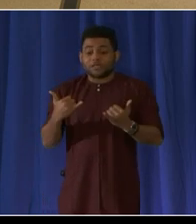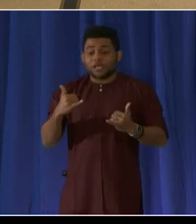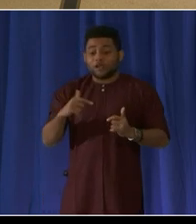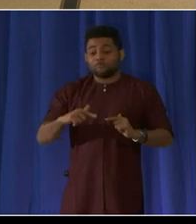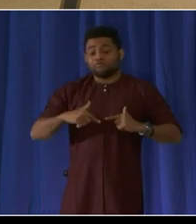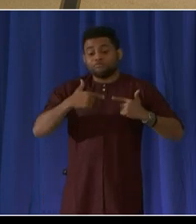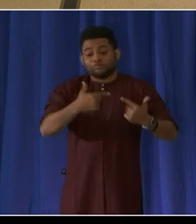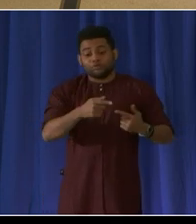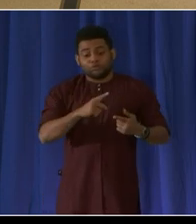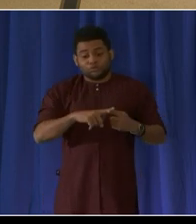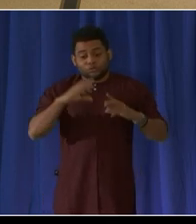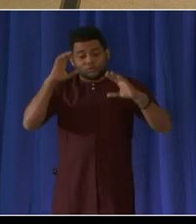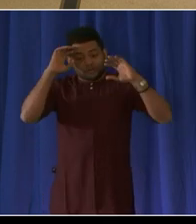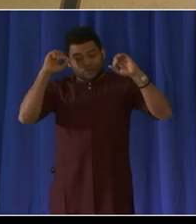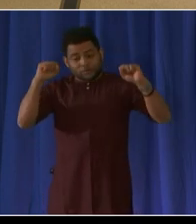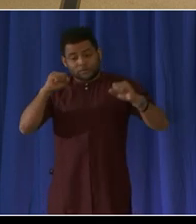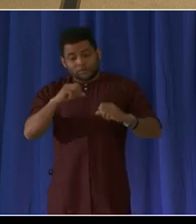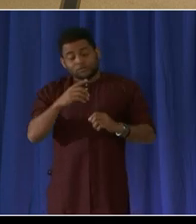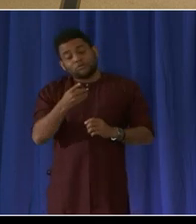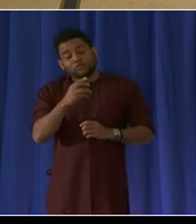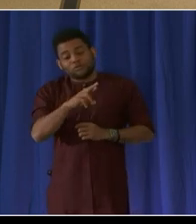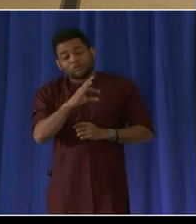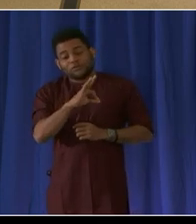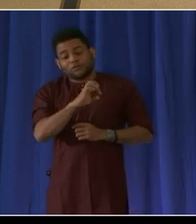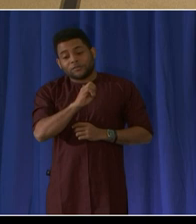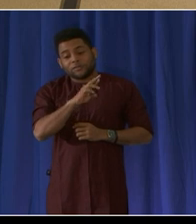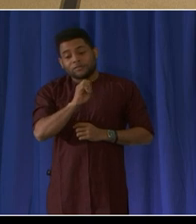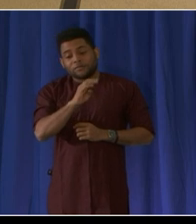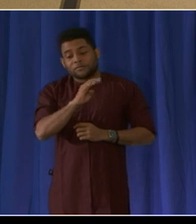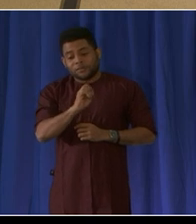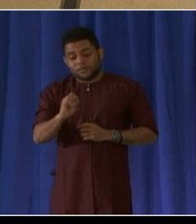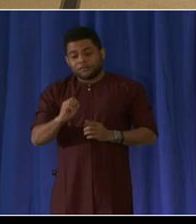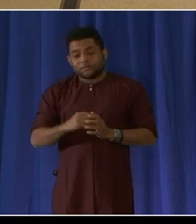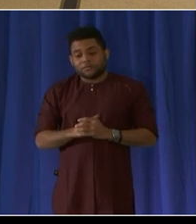I would like to pass it over to the Chancellor.